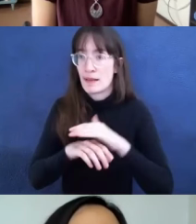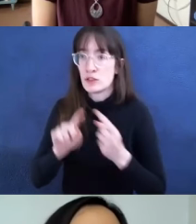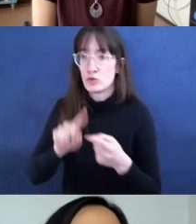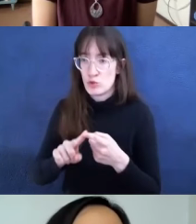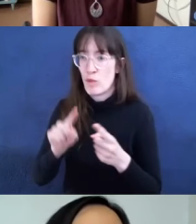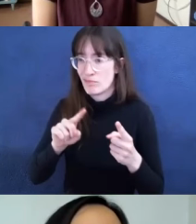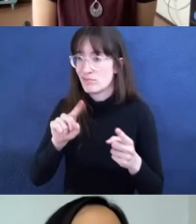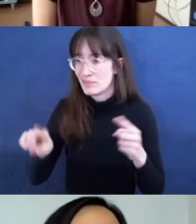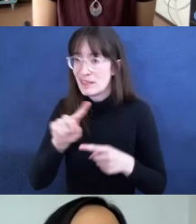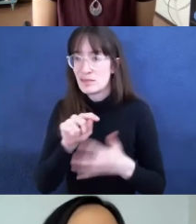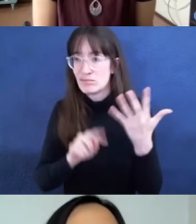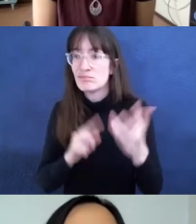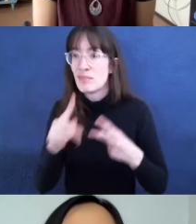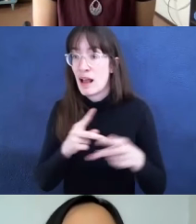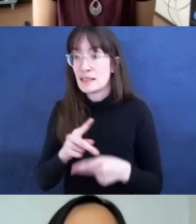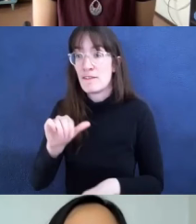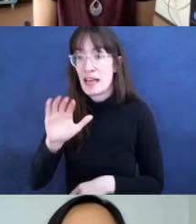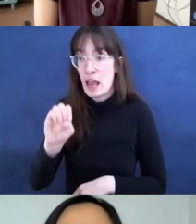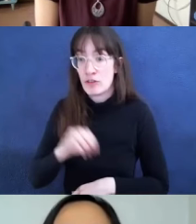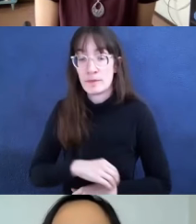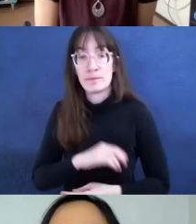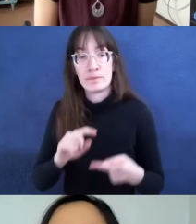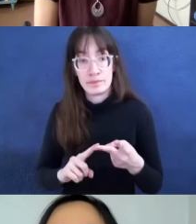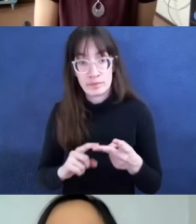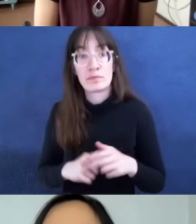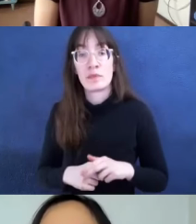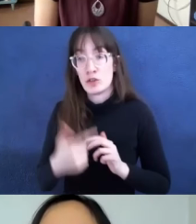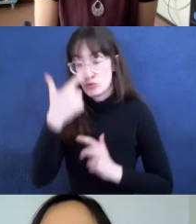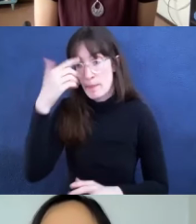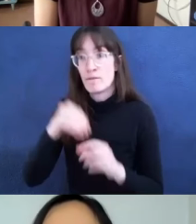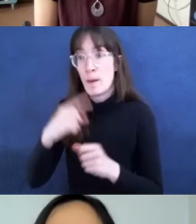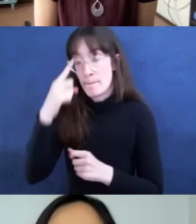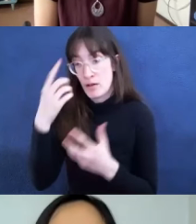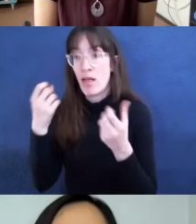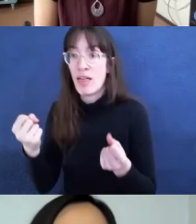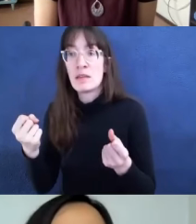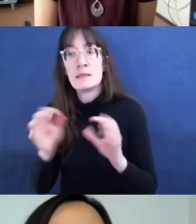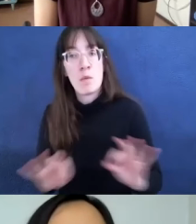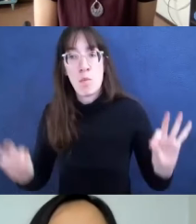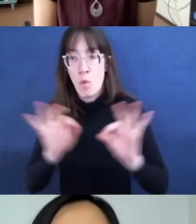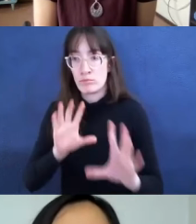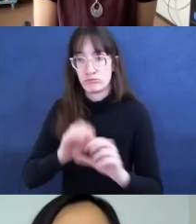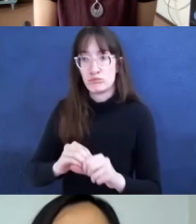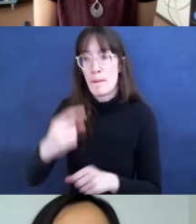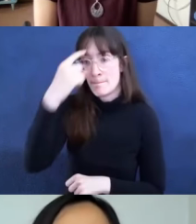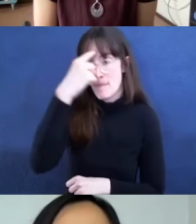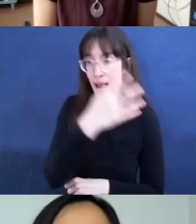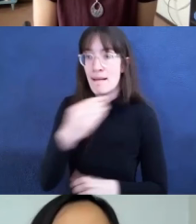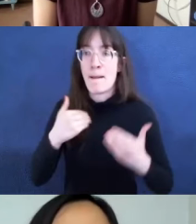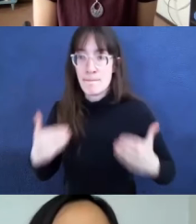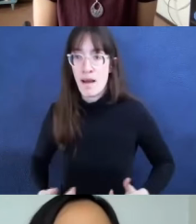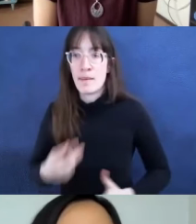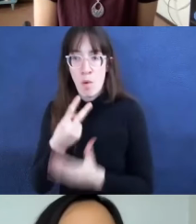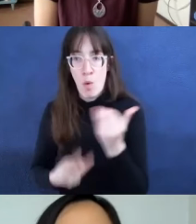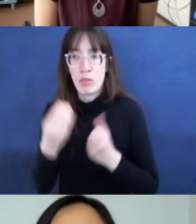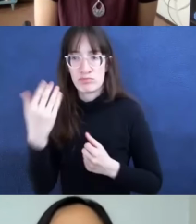And then having trauma-informed mental health care encompass both mind and body. Okay,